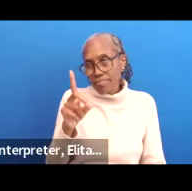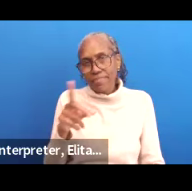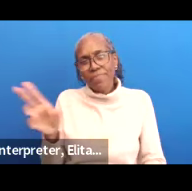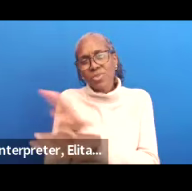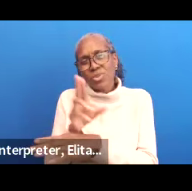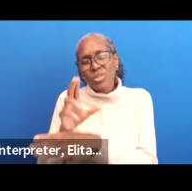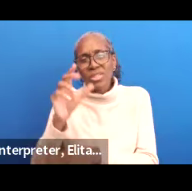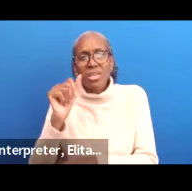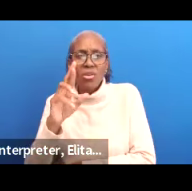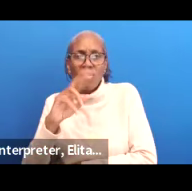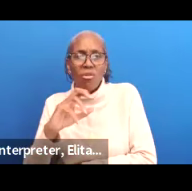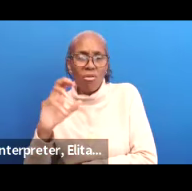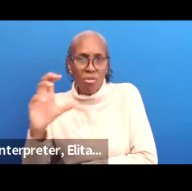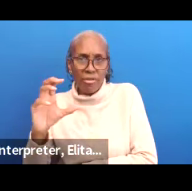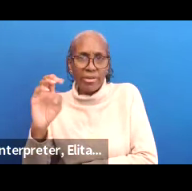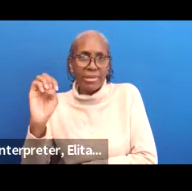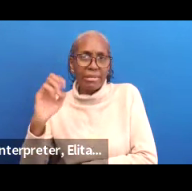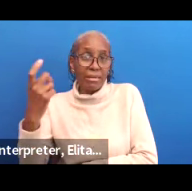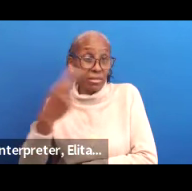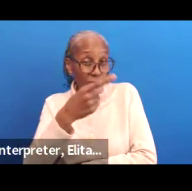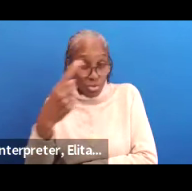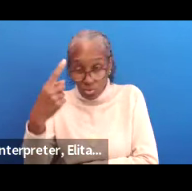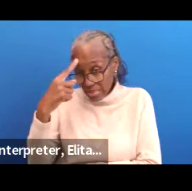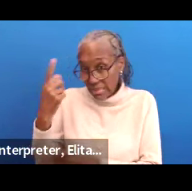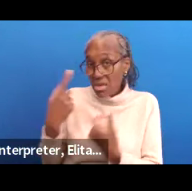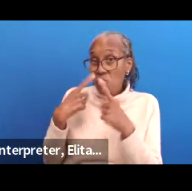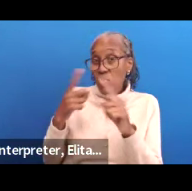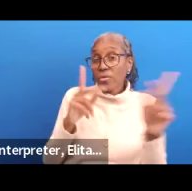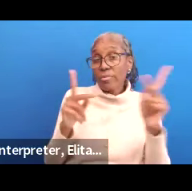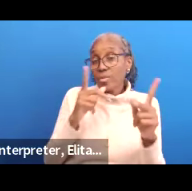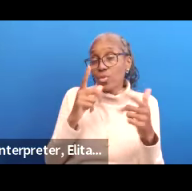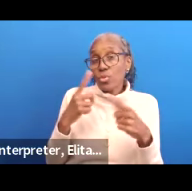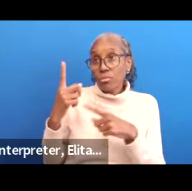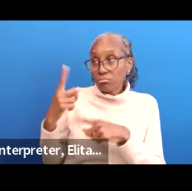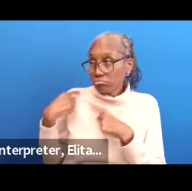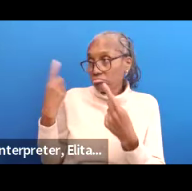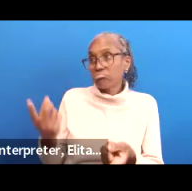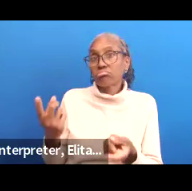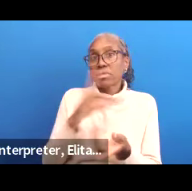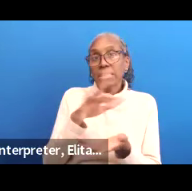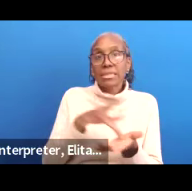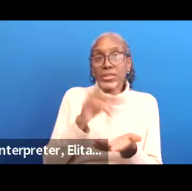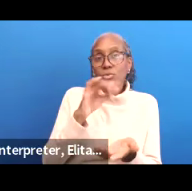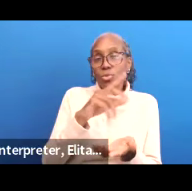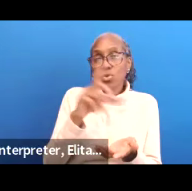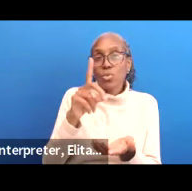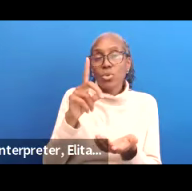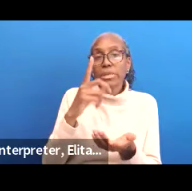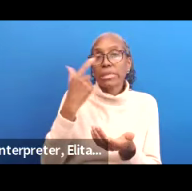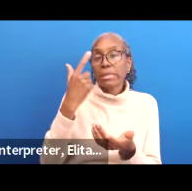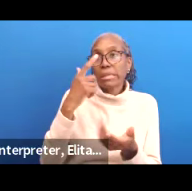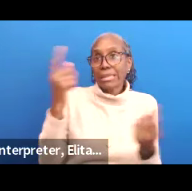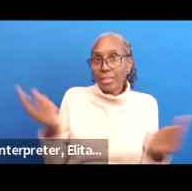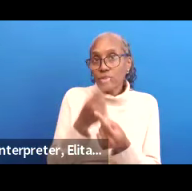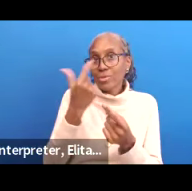using the ARC-EX? Do you think that that would work for people who've been like had a central cord injury like 10 or 20 years